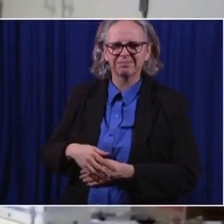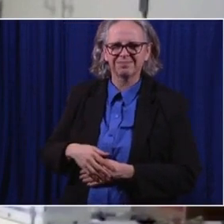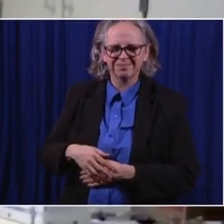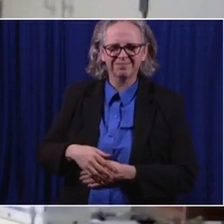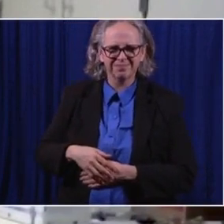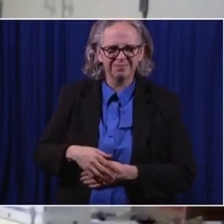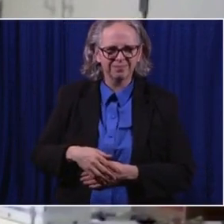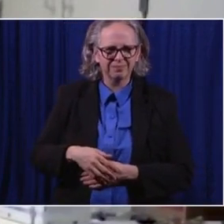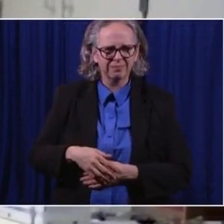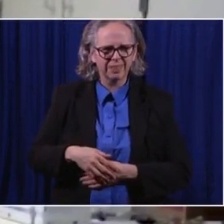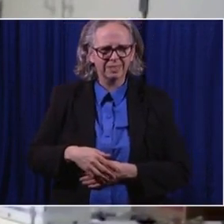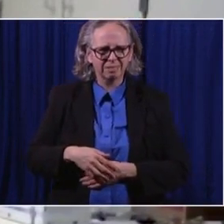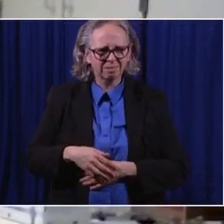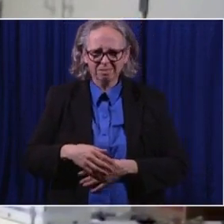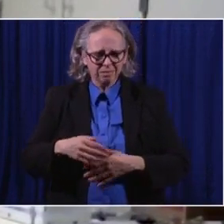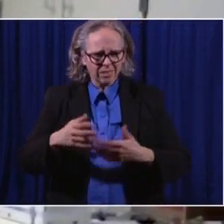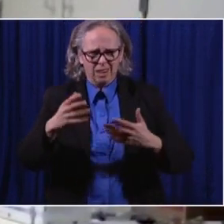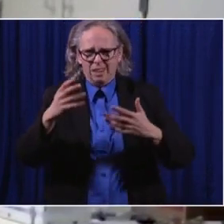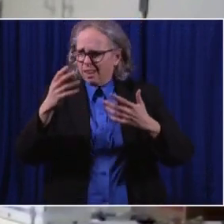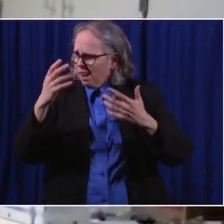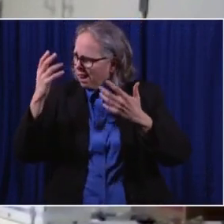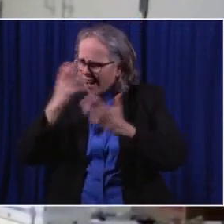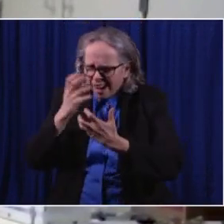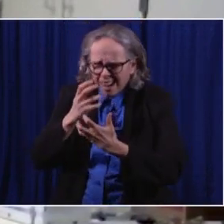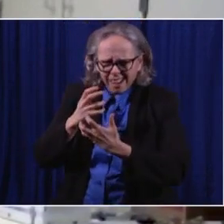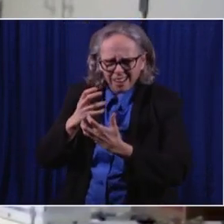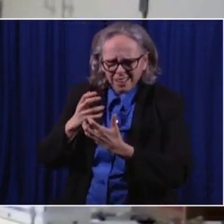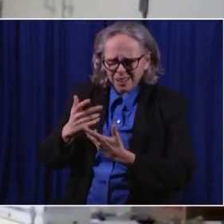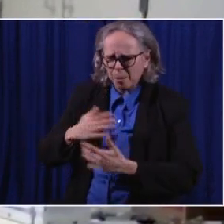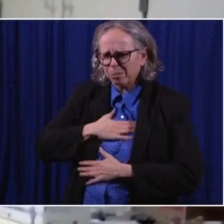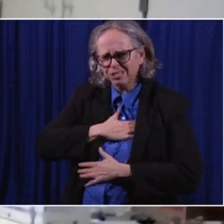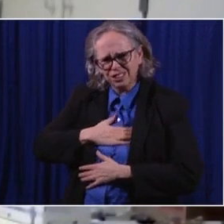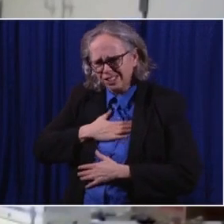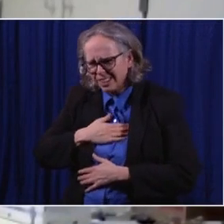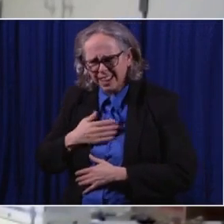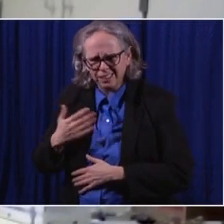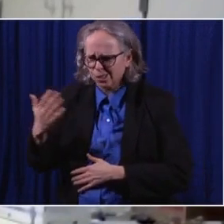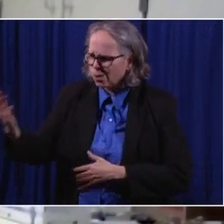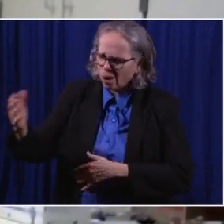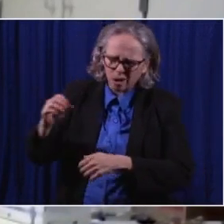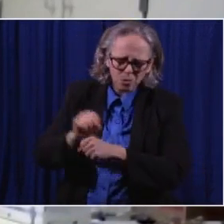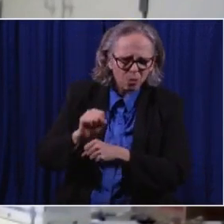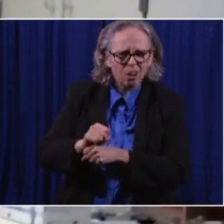That is great, and we appreciate your good work.